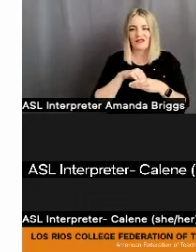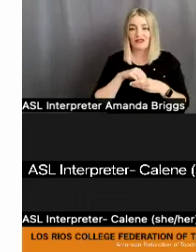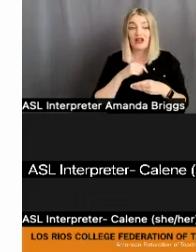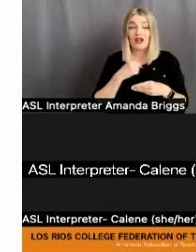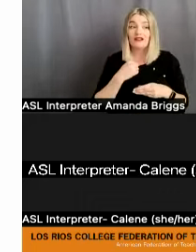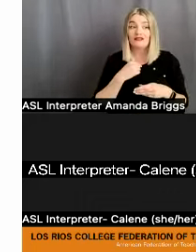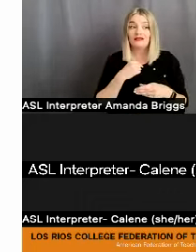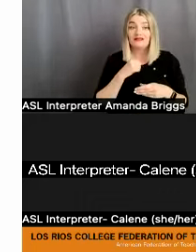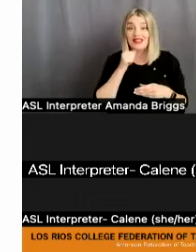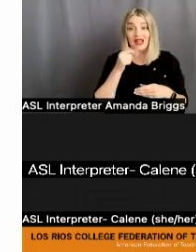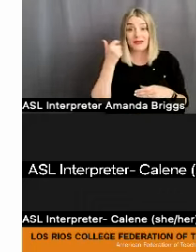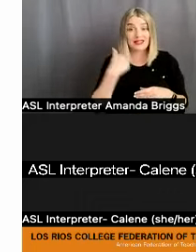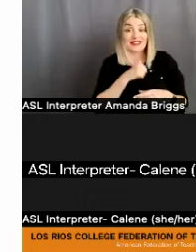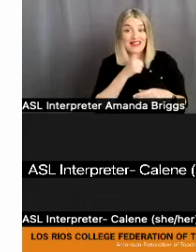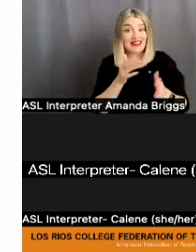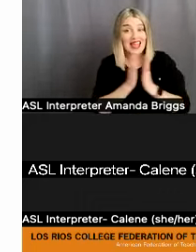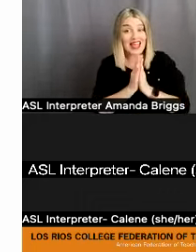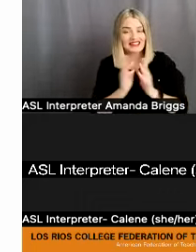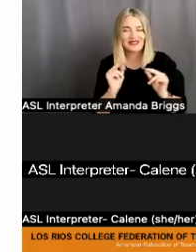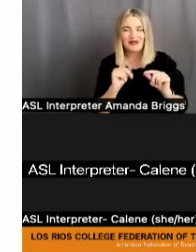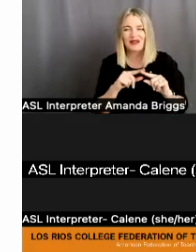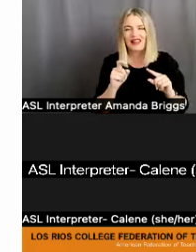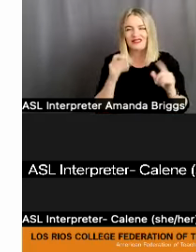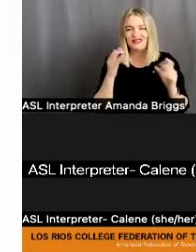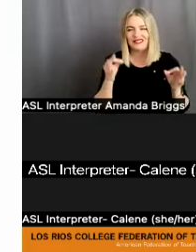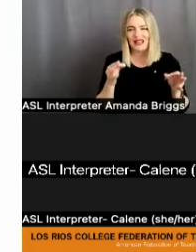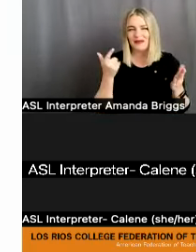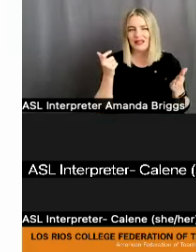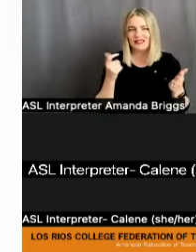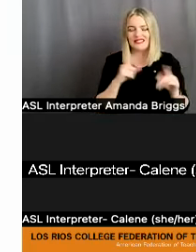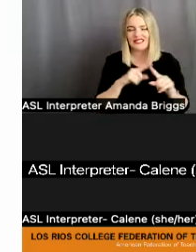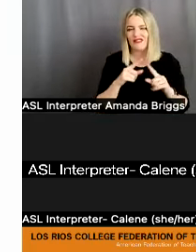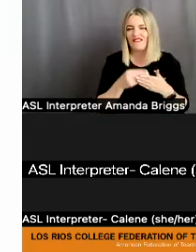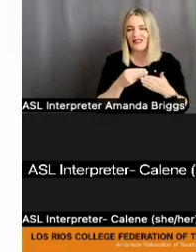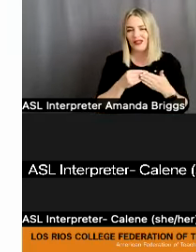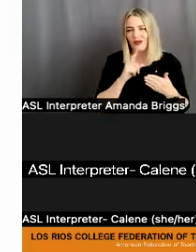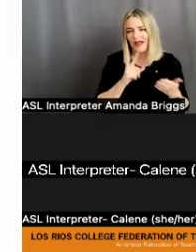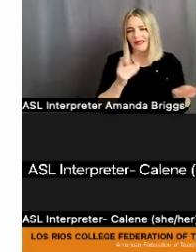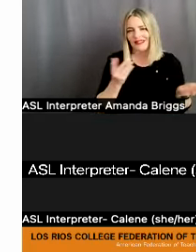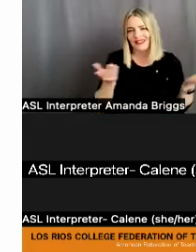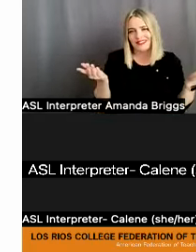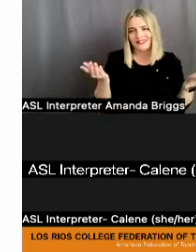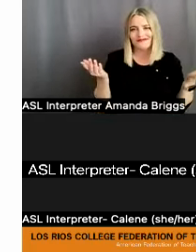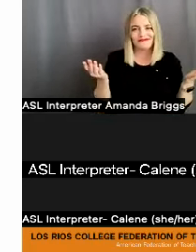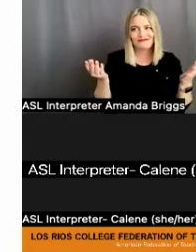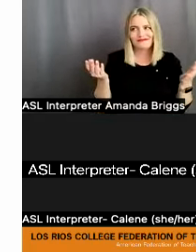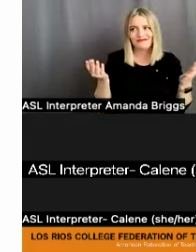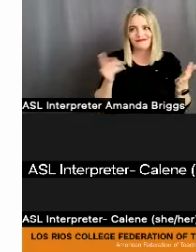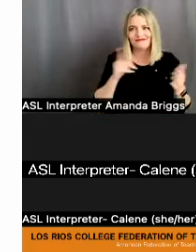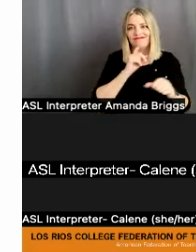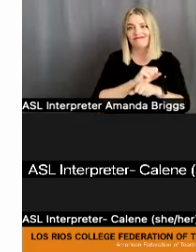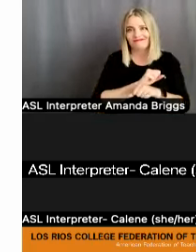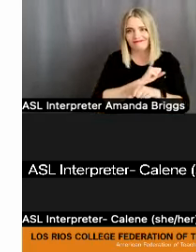also we had to make some decisions based off of the different fiscal realities that were in front of